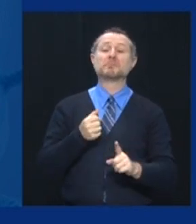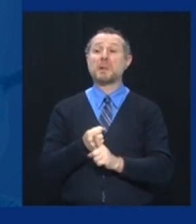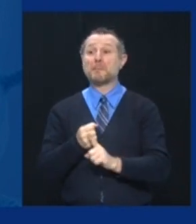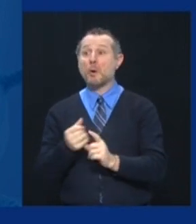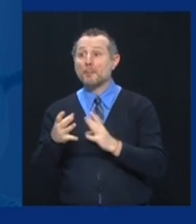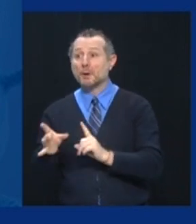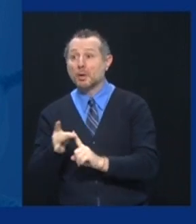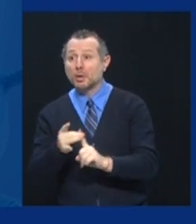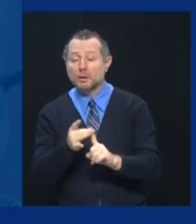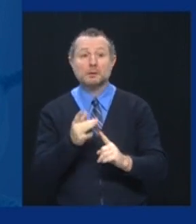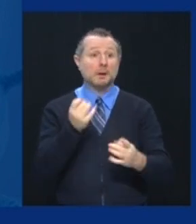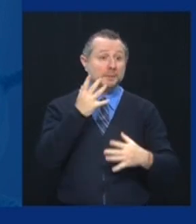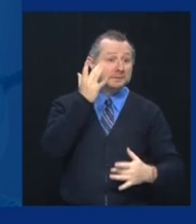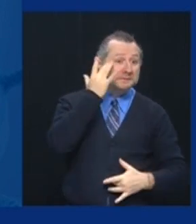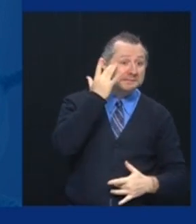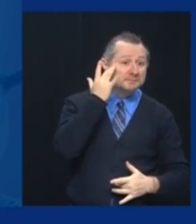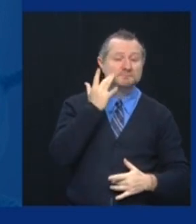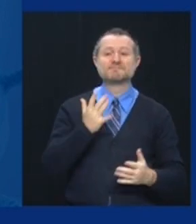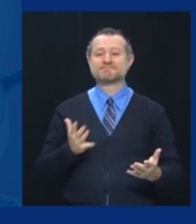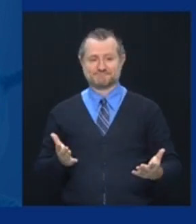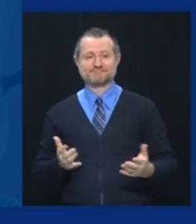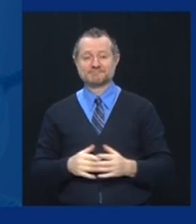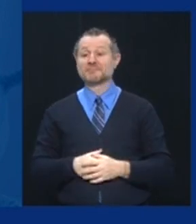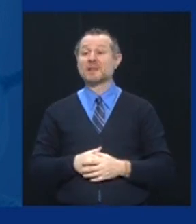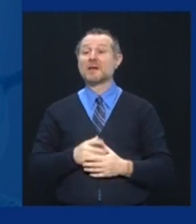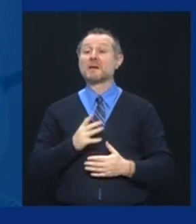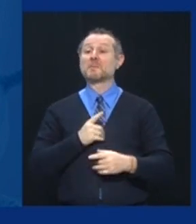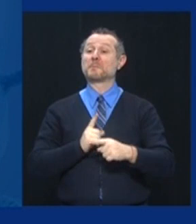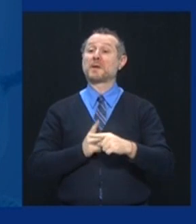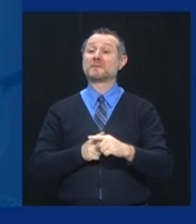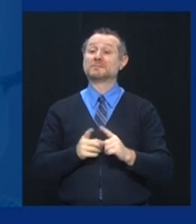Positivity, same thing.